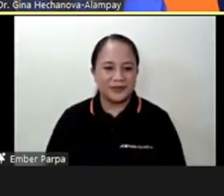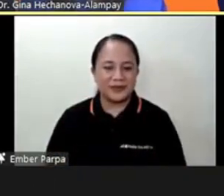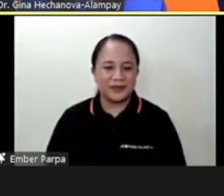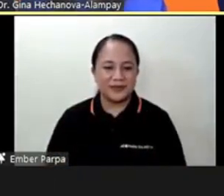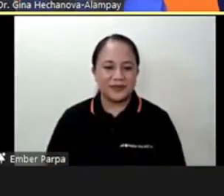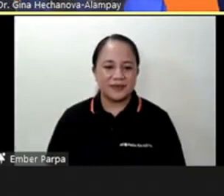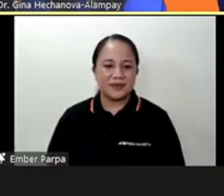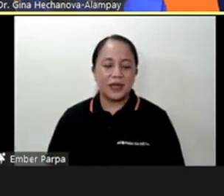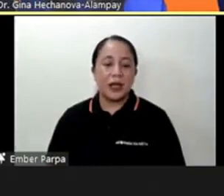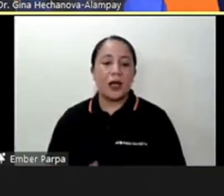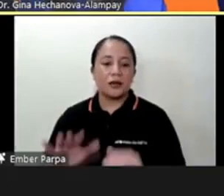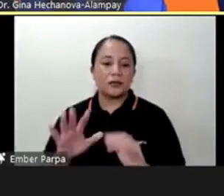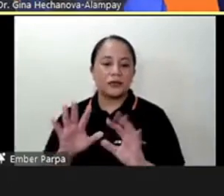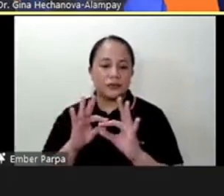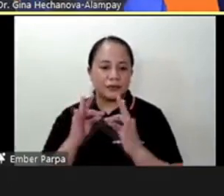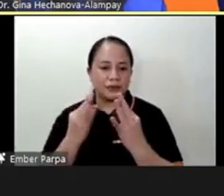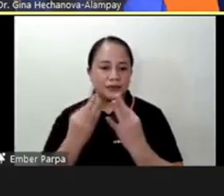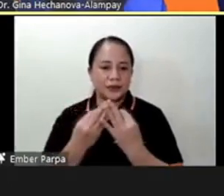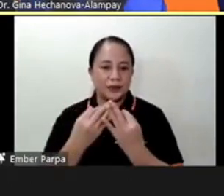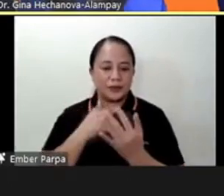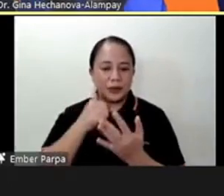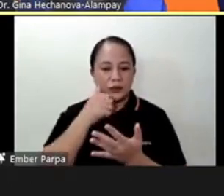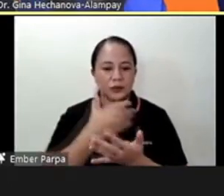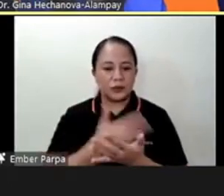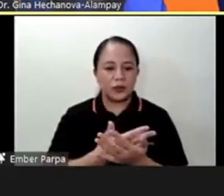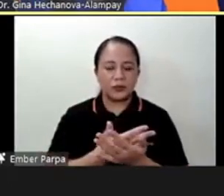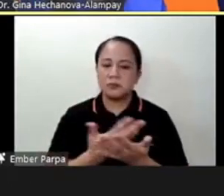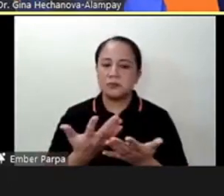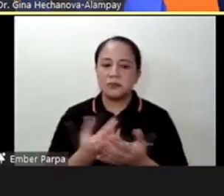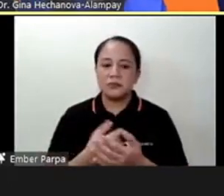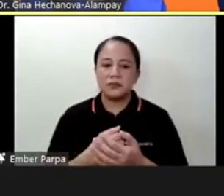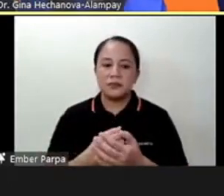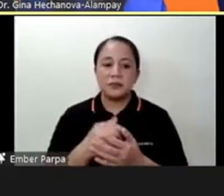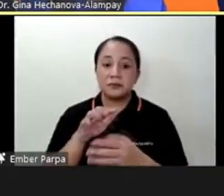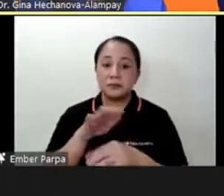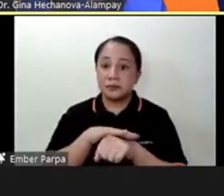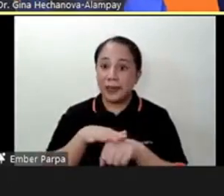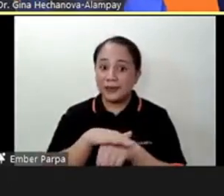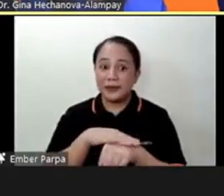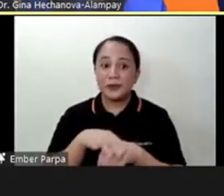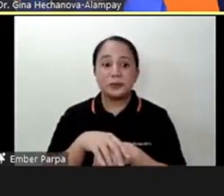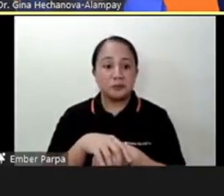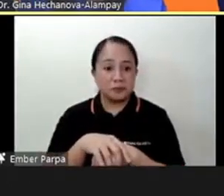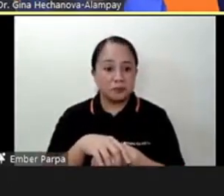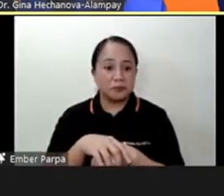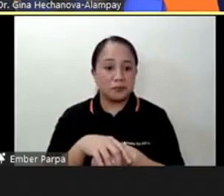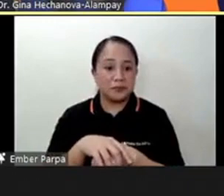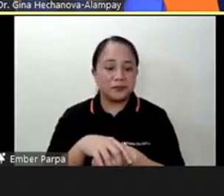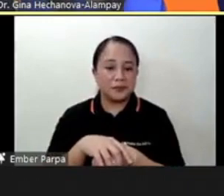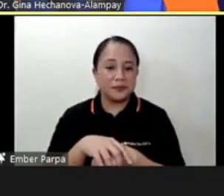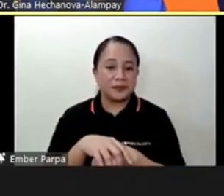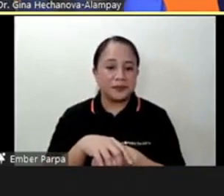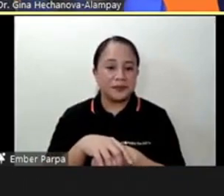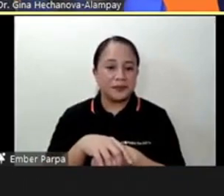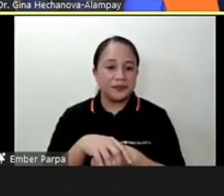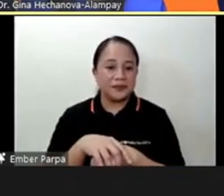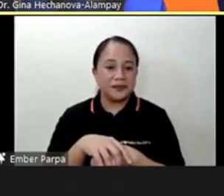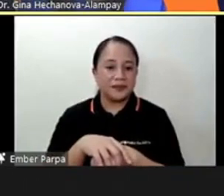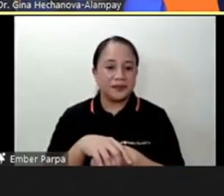with my daughter. Pets, tama yan. Oo.